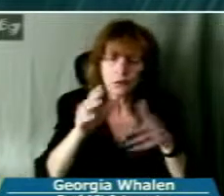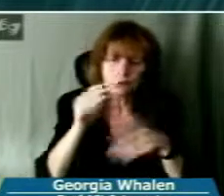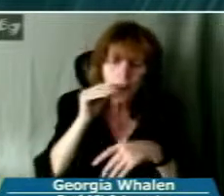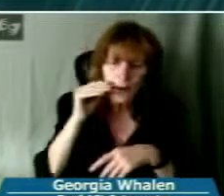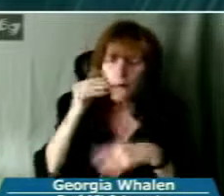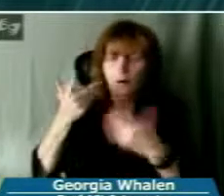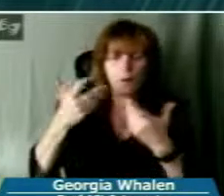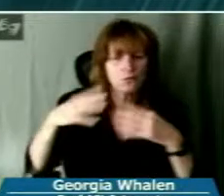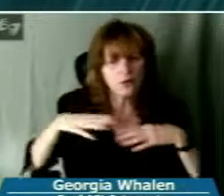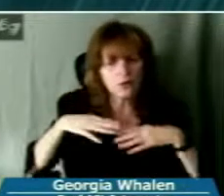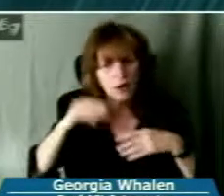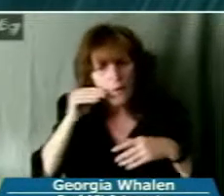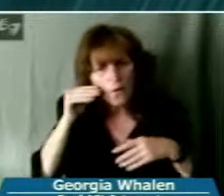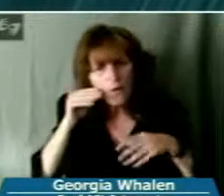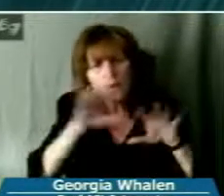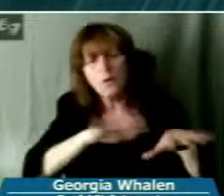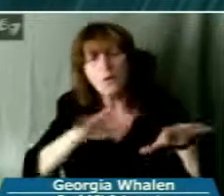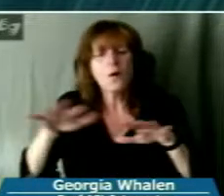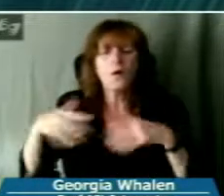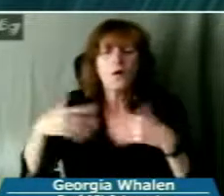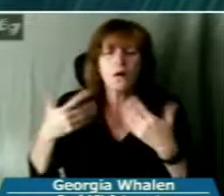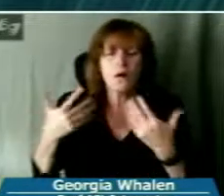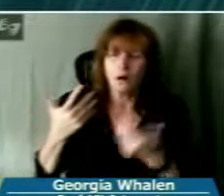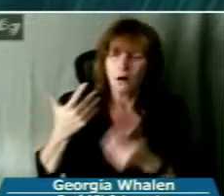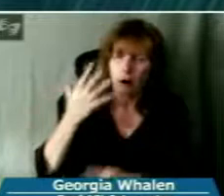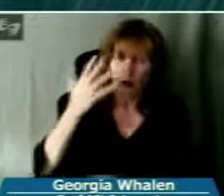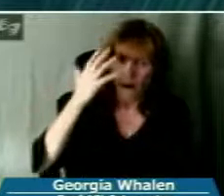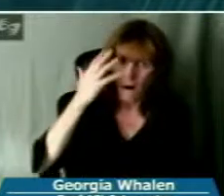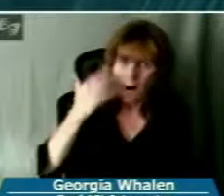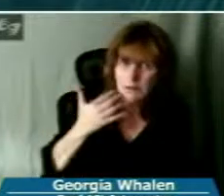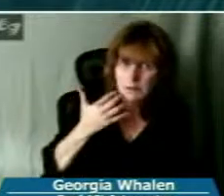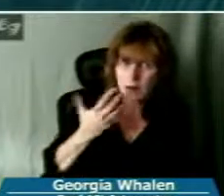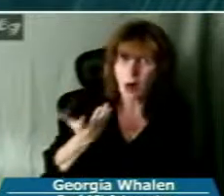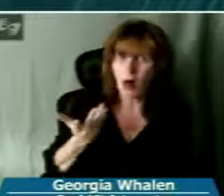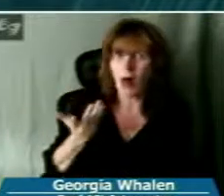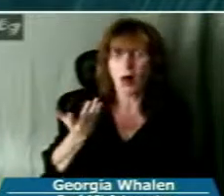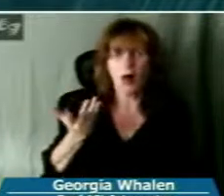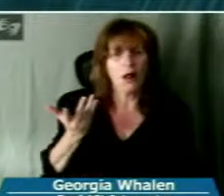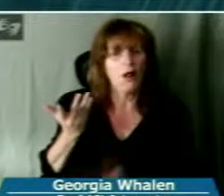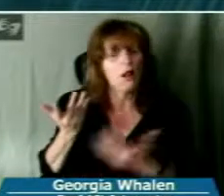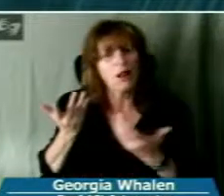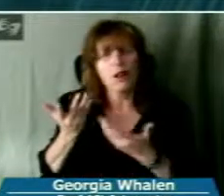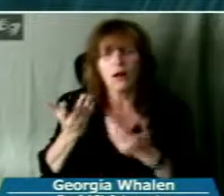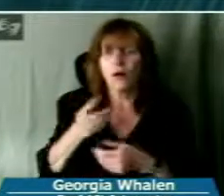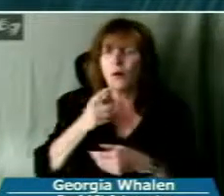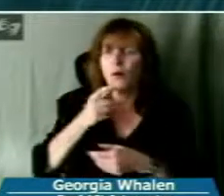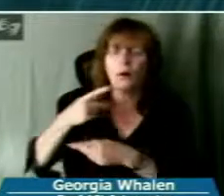While hospitals specifically do not have oversight over these